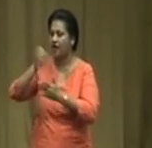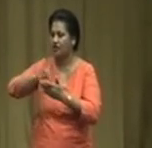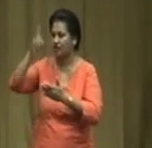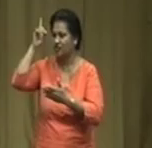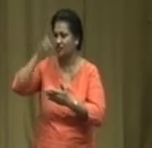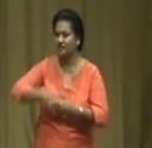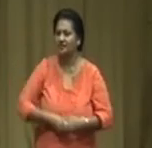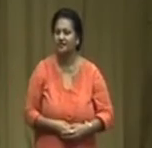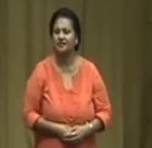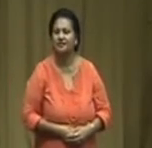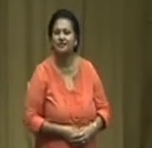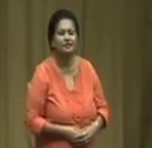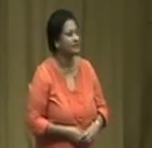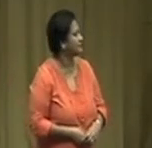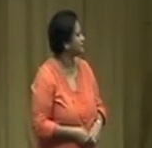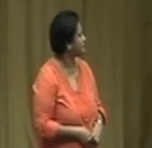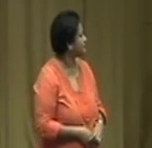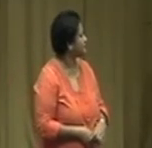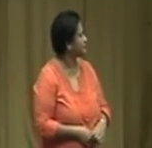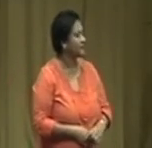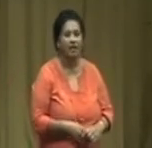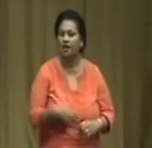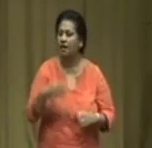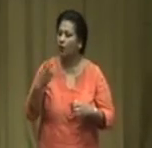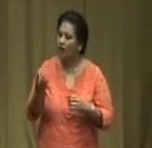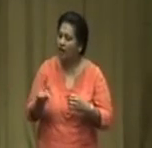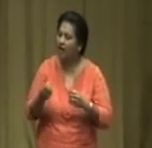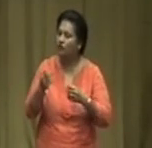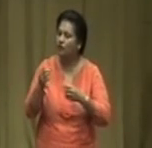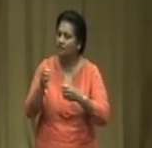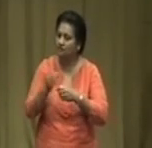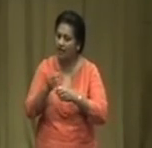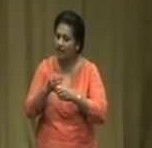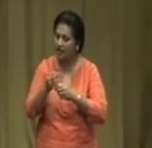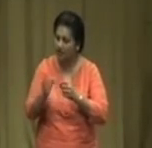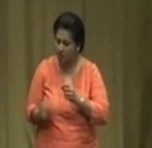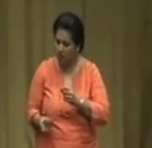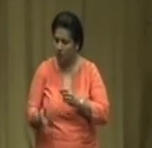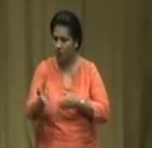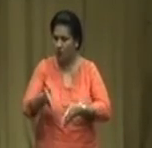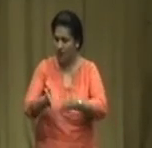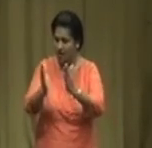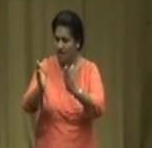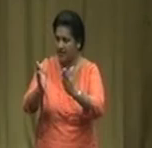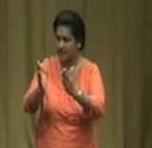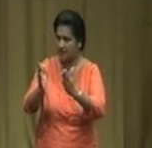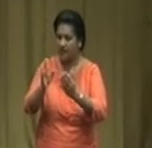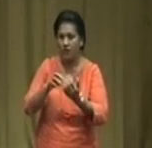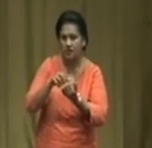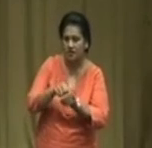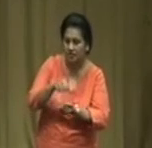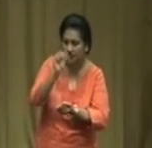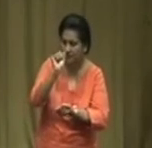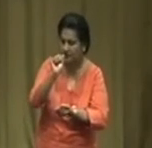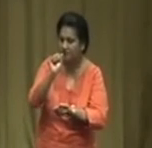of the Highlands and Islands. So we have created pathways for micro-certifications that map to formal,